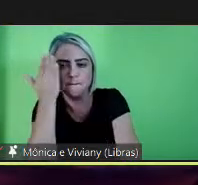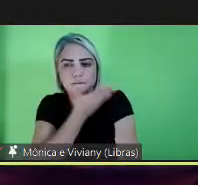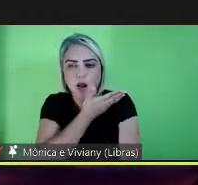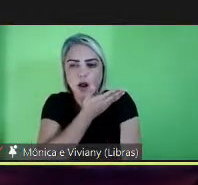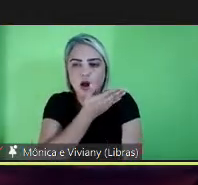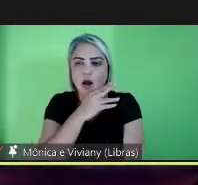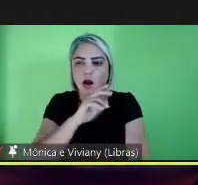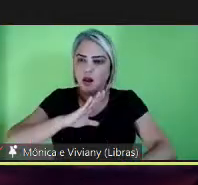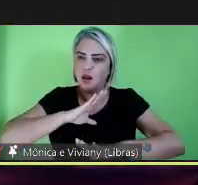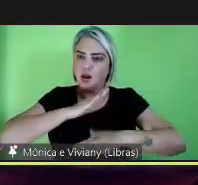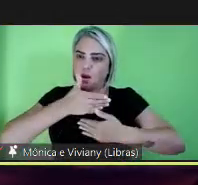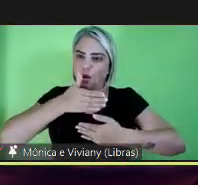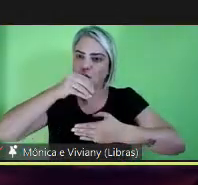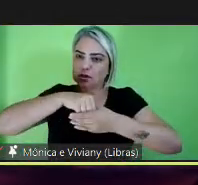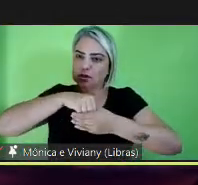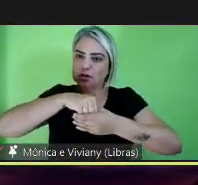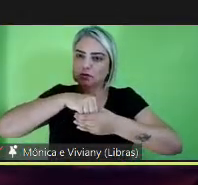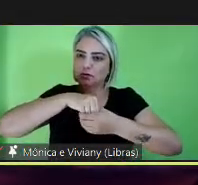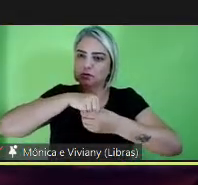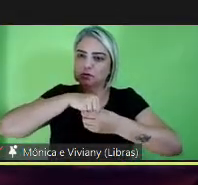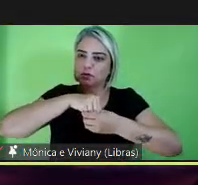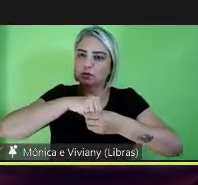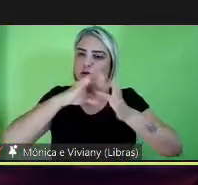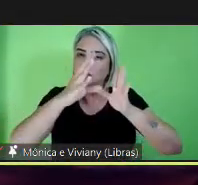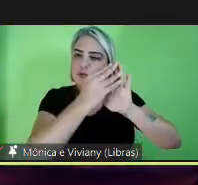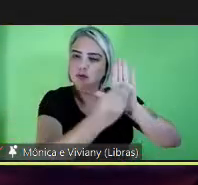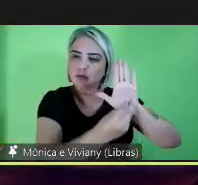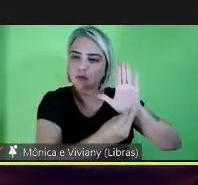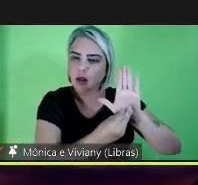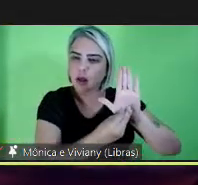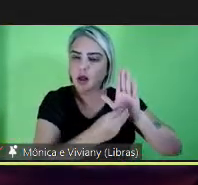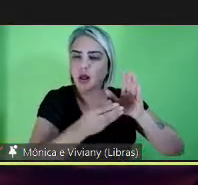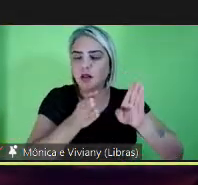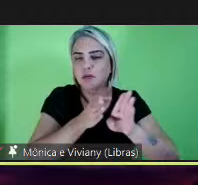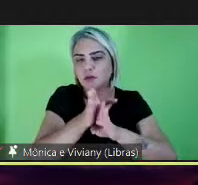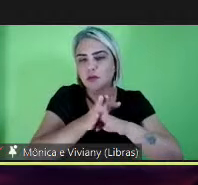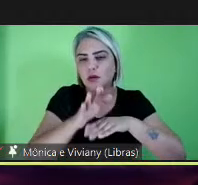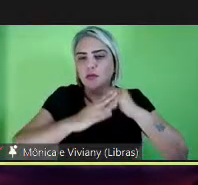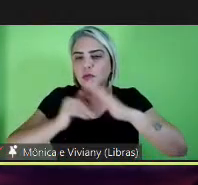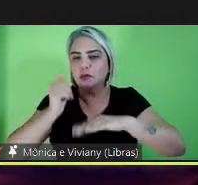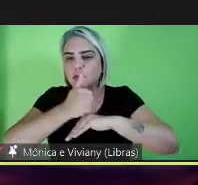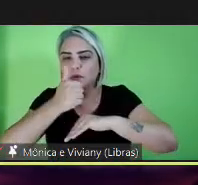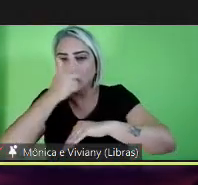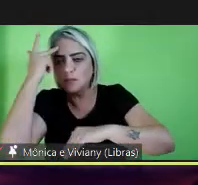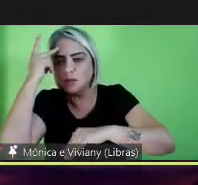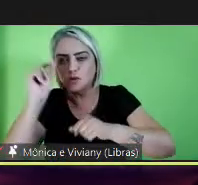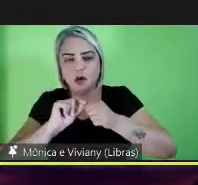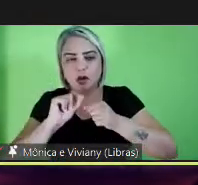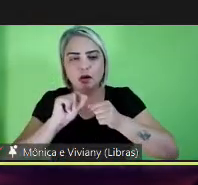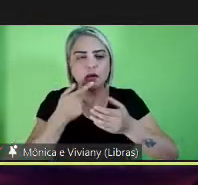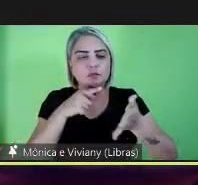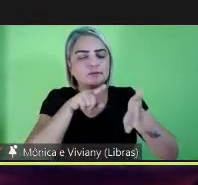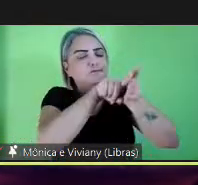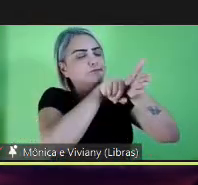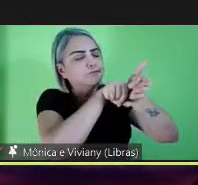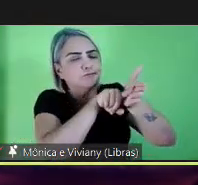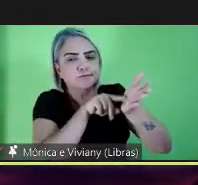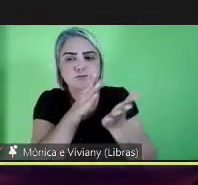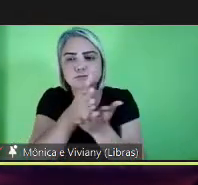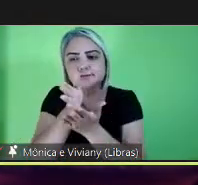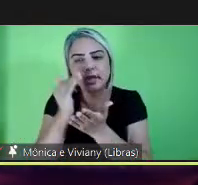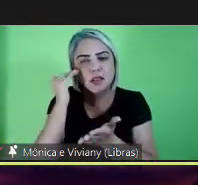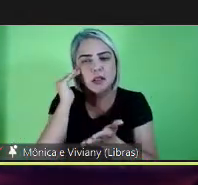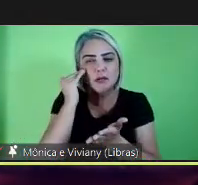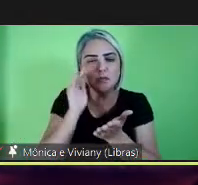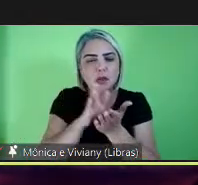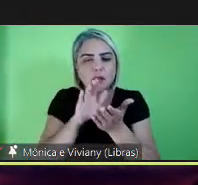that persons, professionals, nurses scrutinize those guidelines in order to make them appropriate for